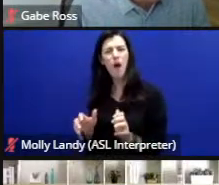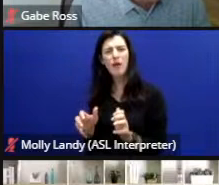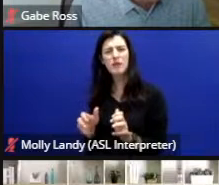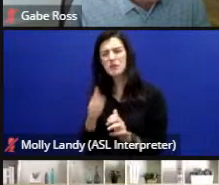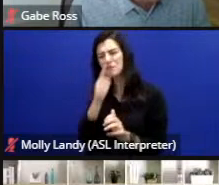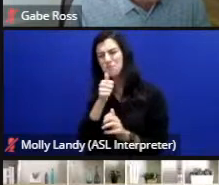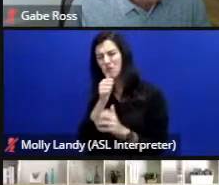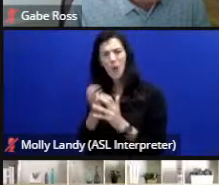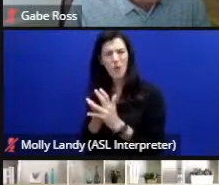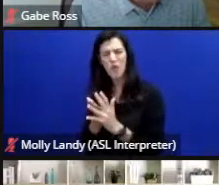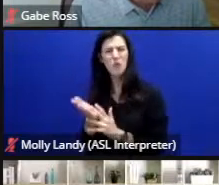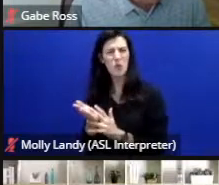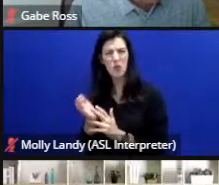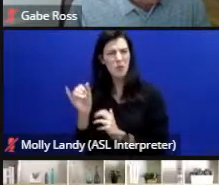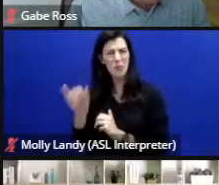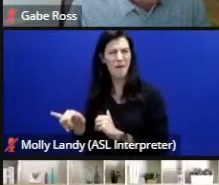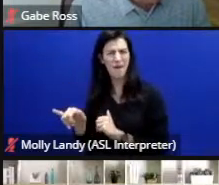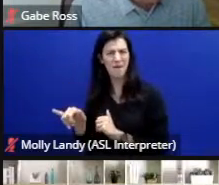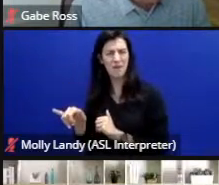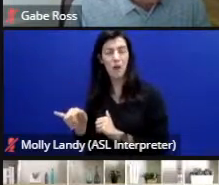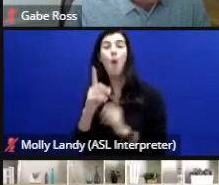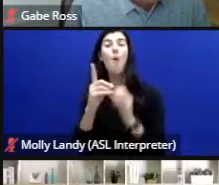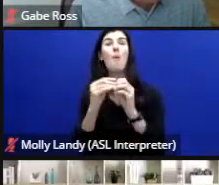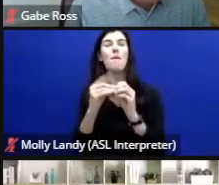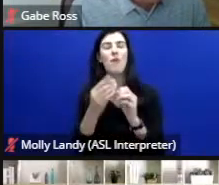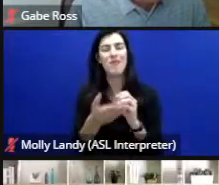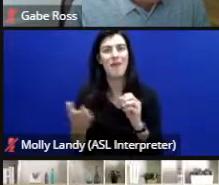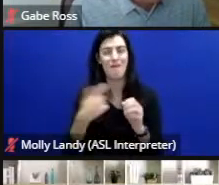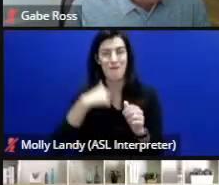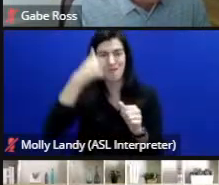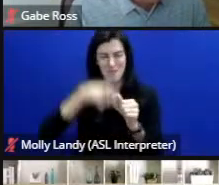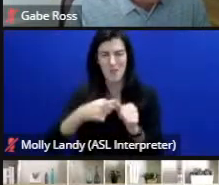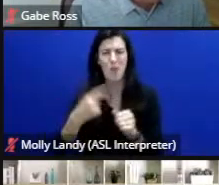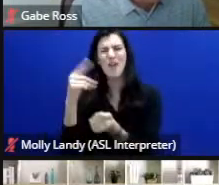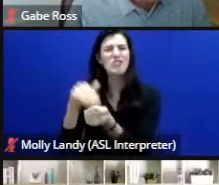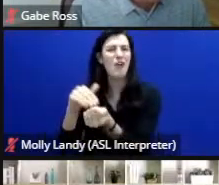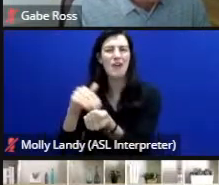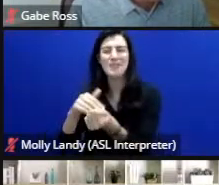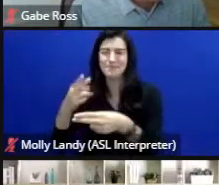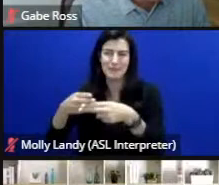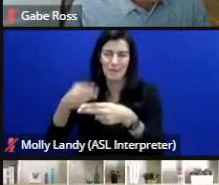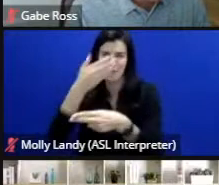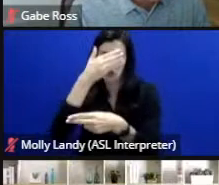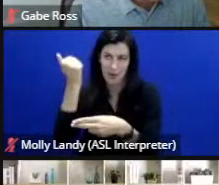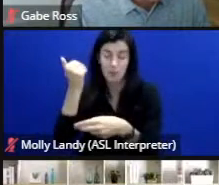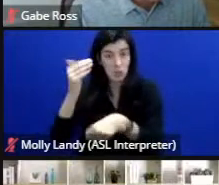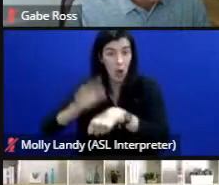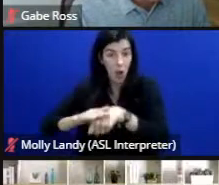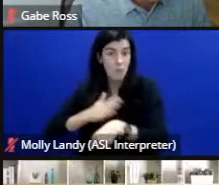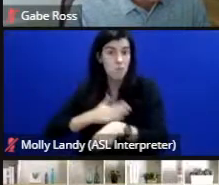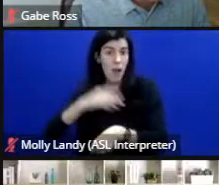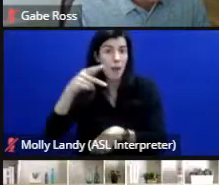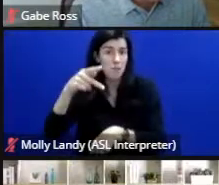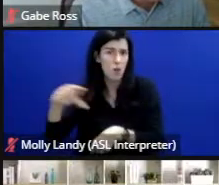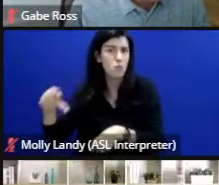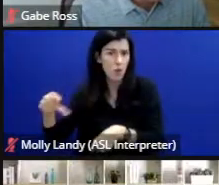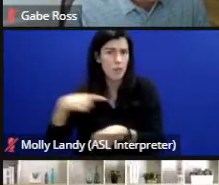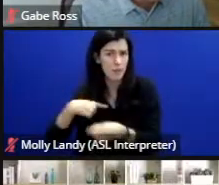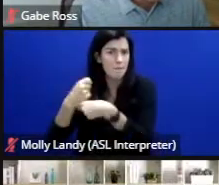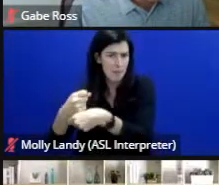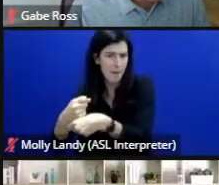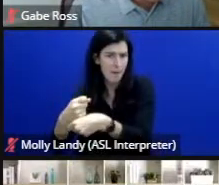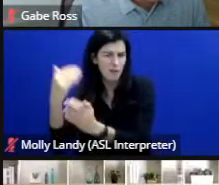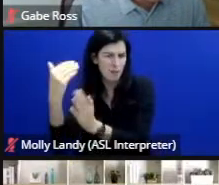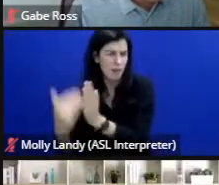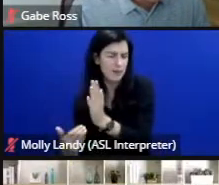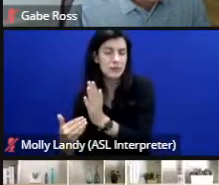through. I remember a couple more things. One of them is there's a doctor, I forget his name, but it's on my list of things. And